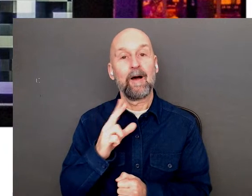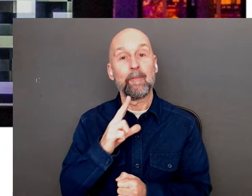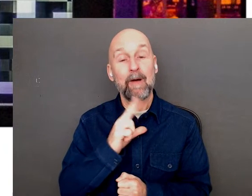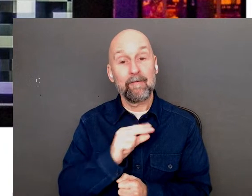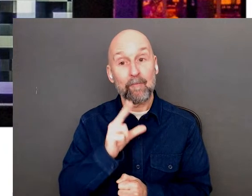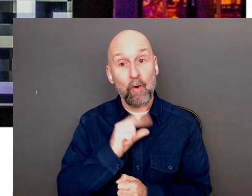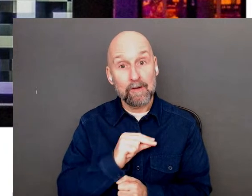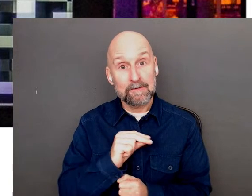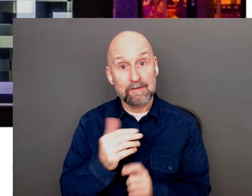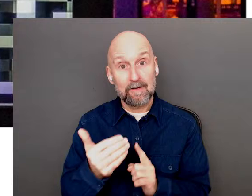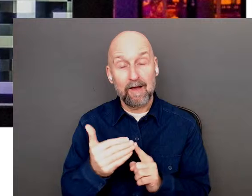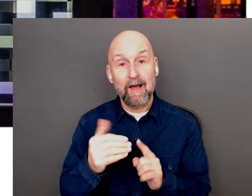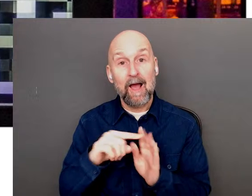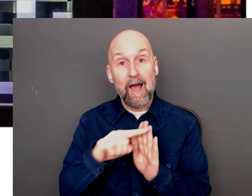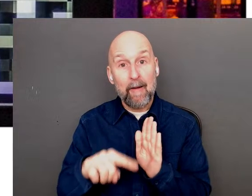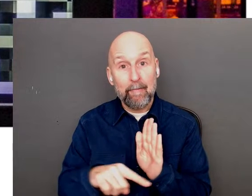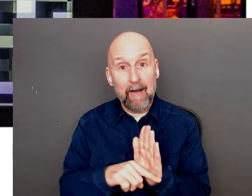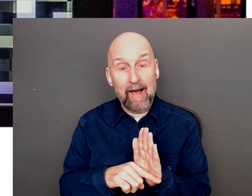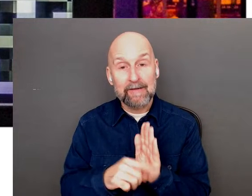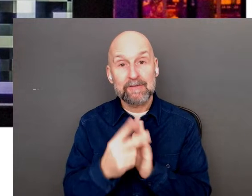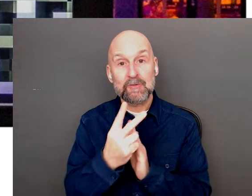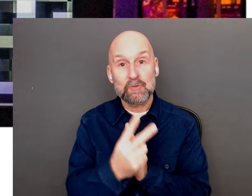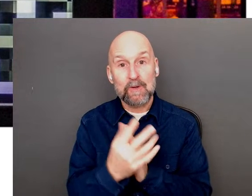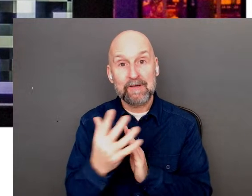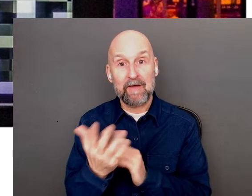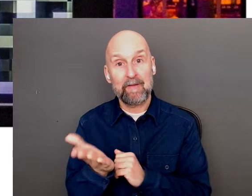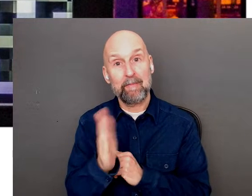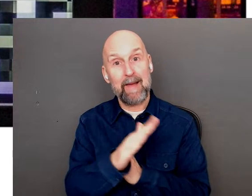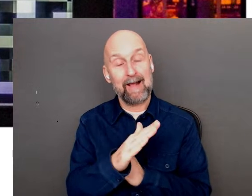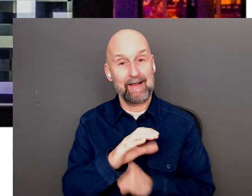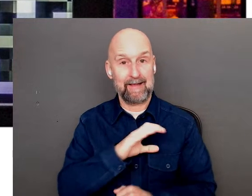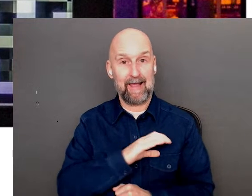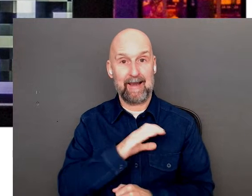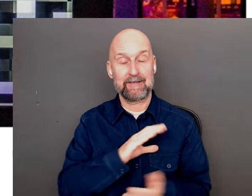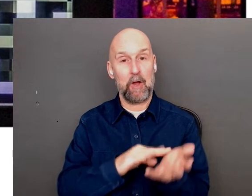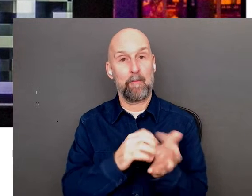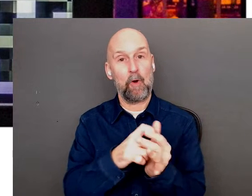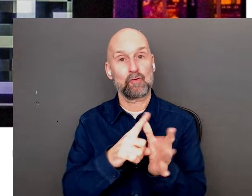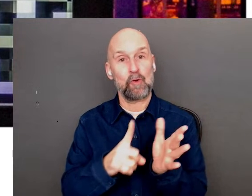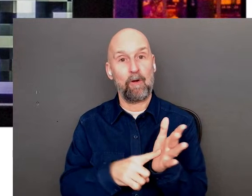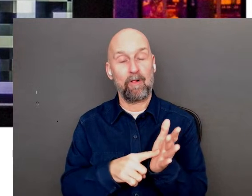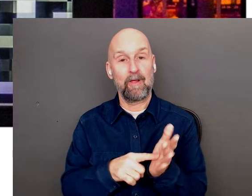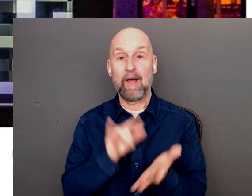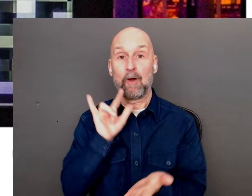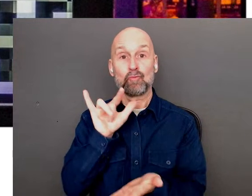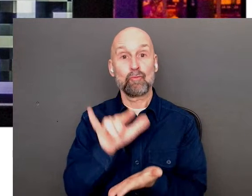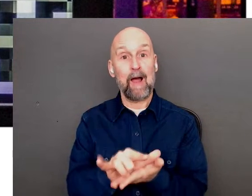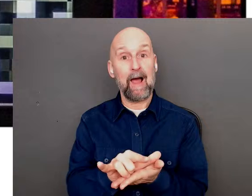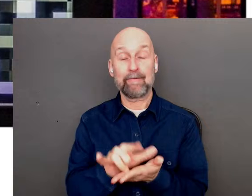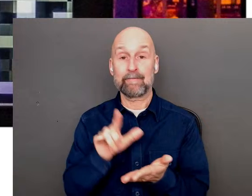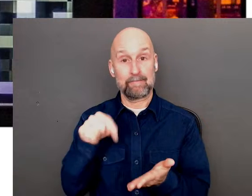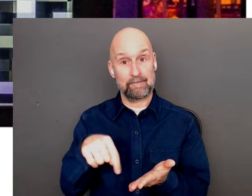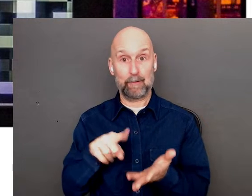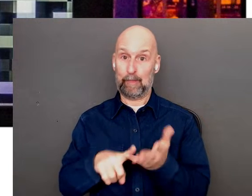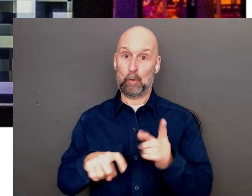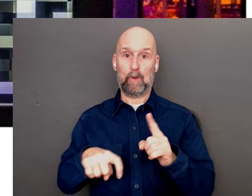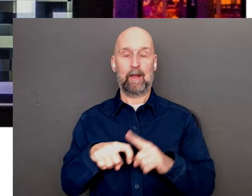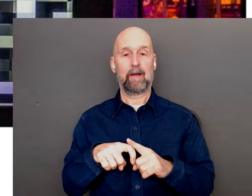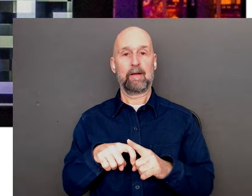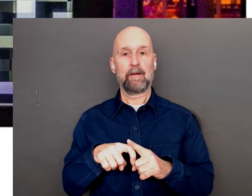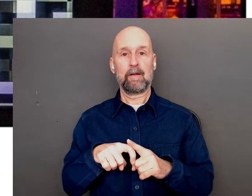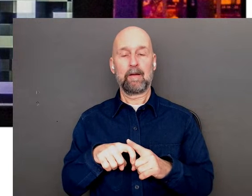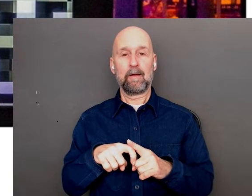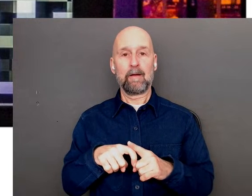minus 25 degrees Celsius back in Montreal. And I arrived here in the United Kingdom, and I get